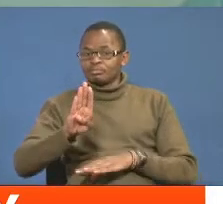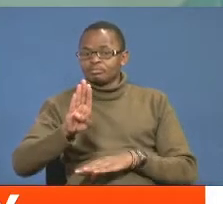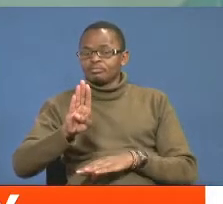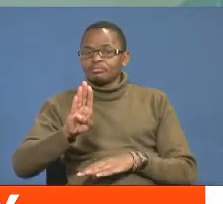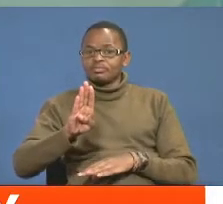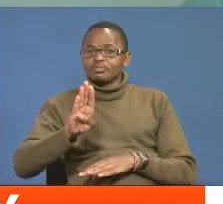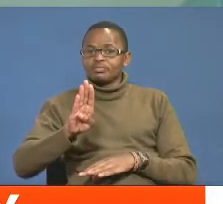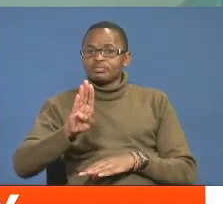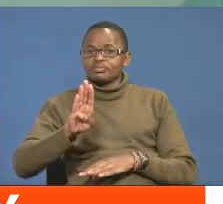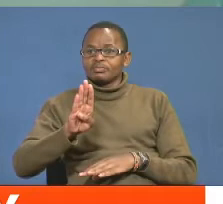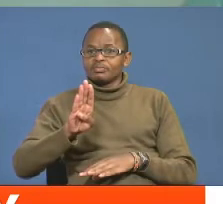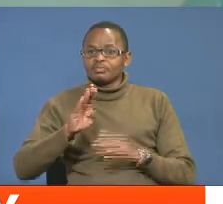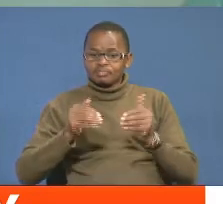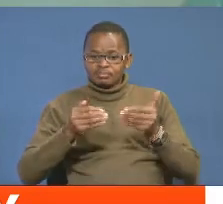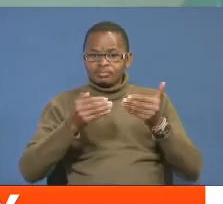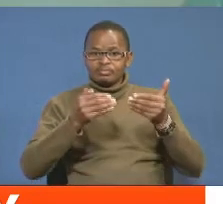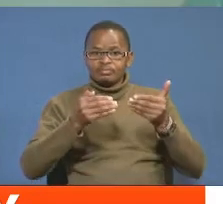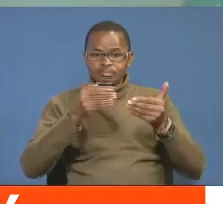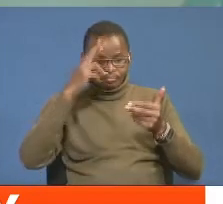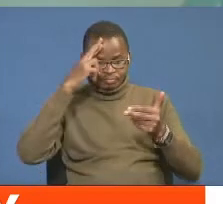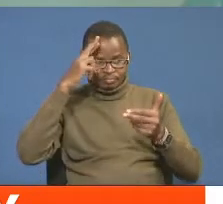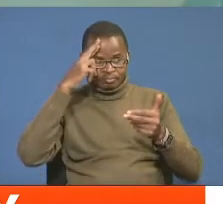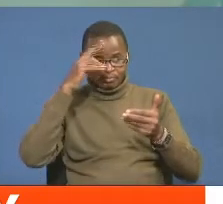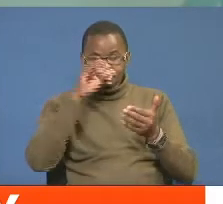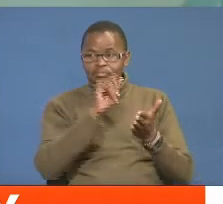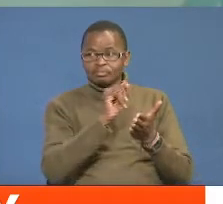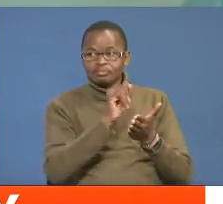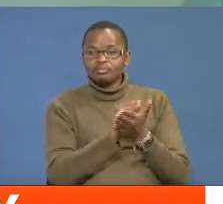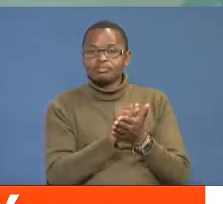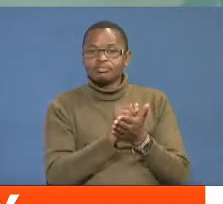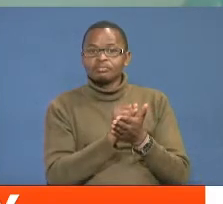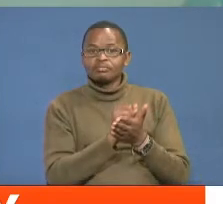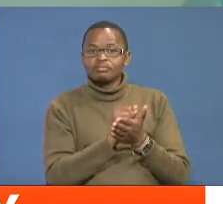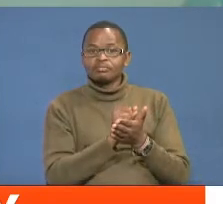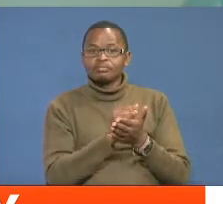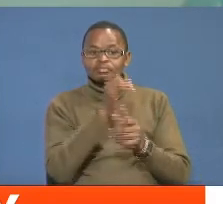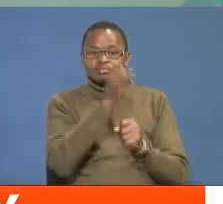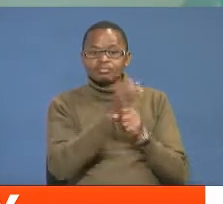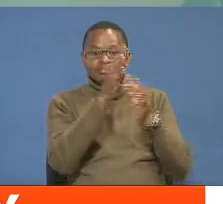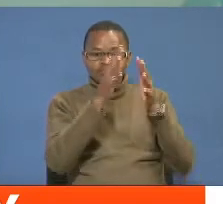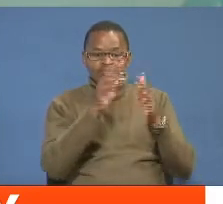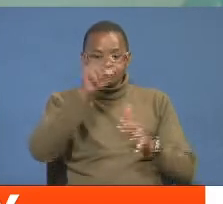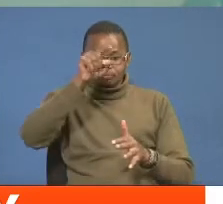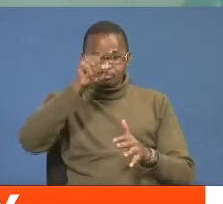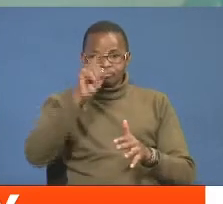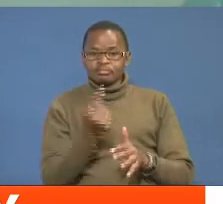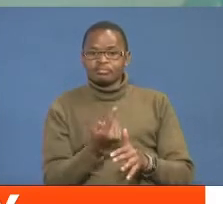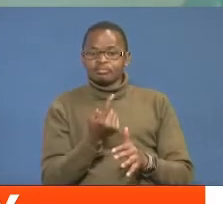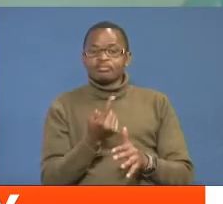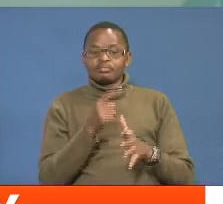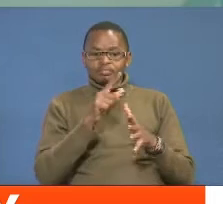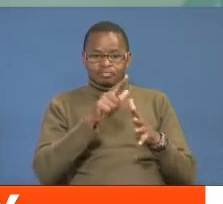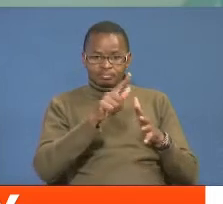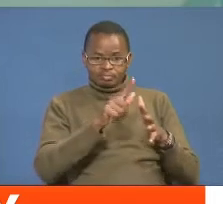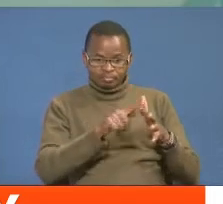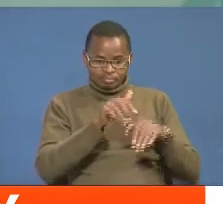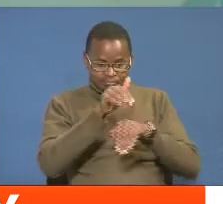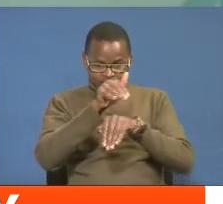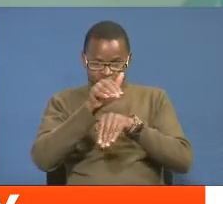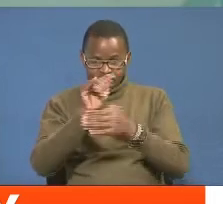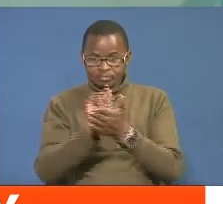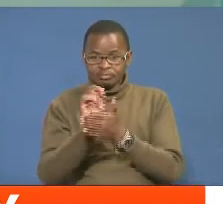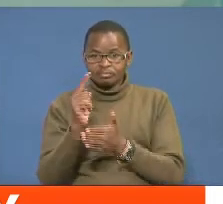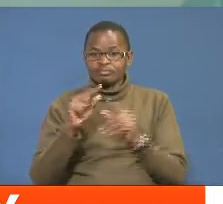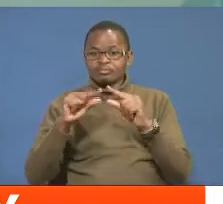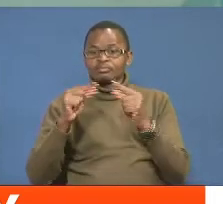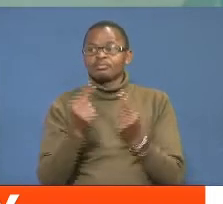And, I mean, they gave some reasons that, you know, the frontline workers need to get vaccinated fast and mm-hmm. they don't fall in that